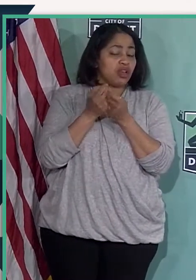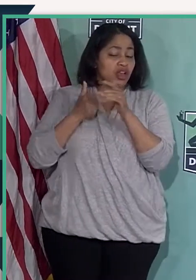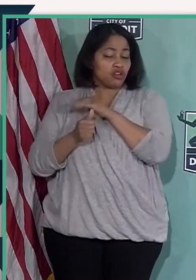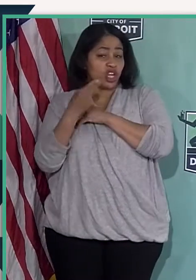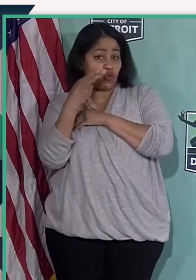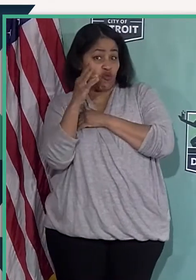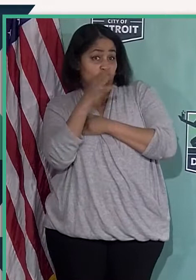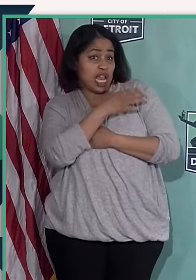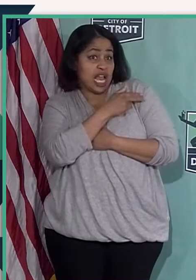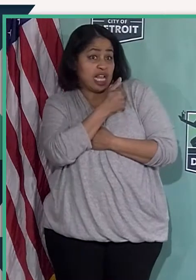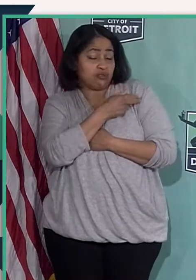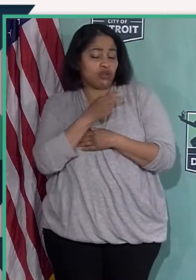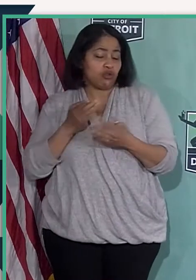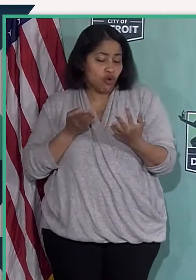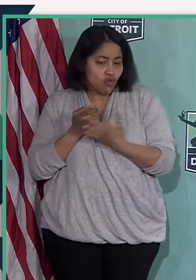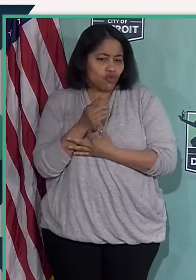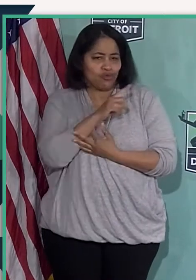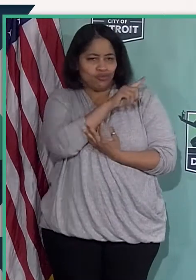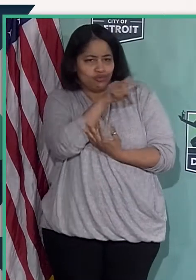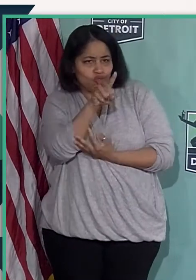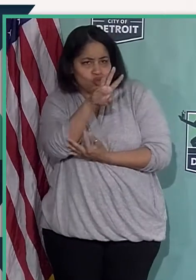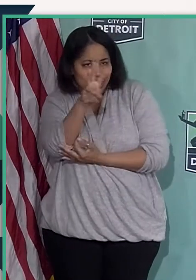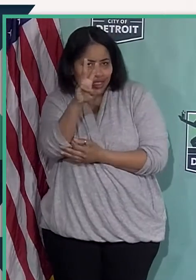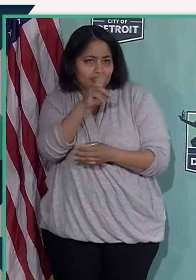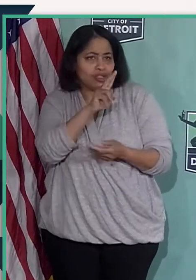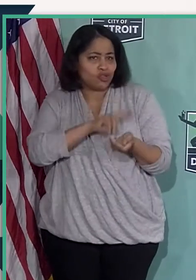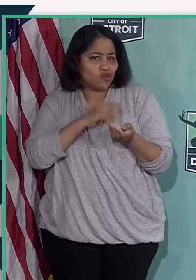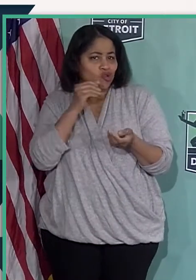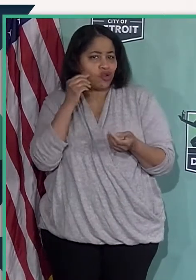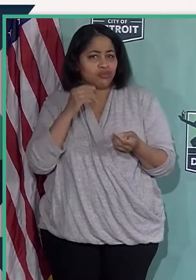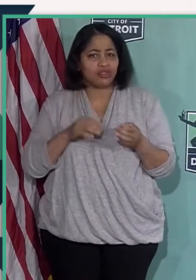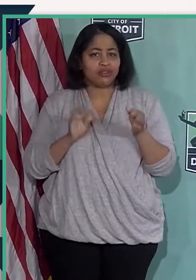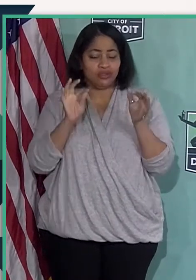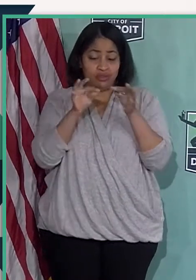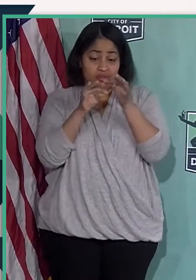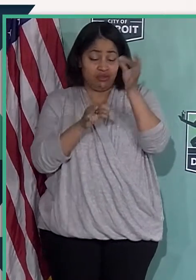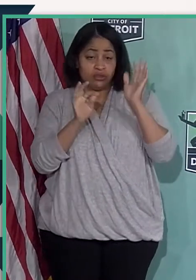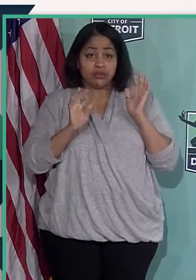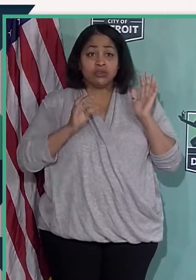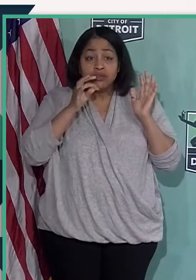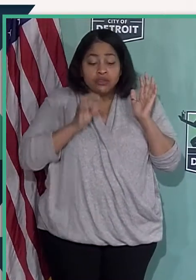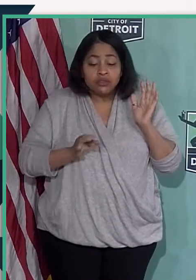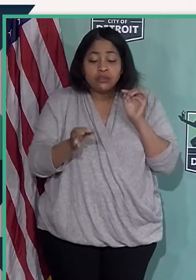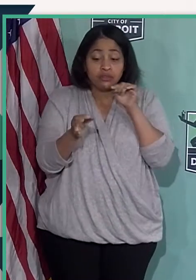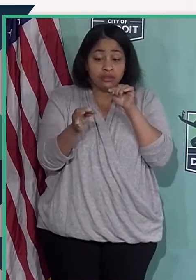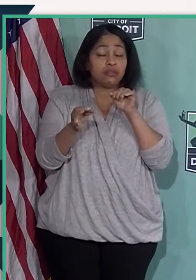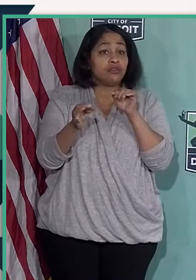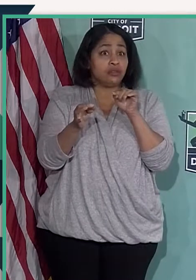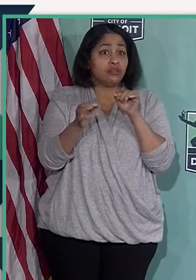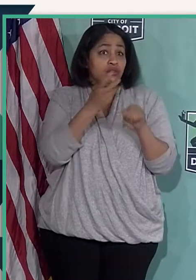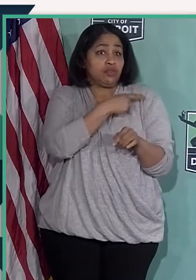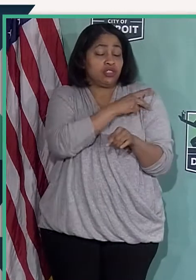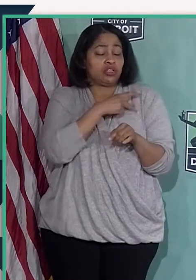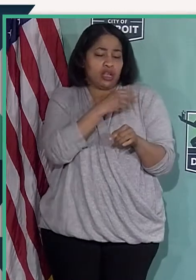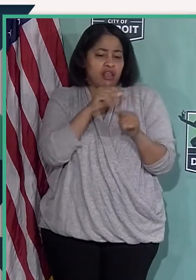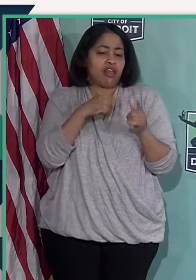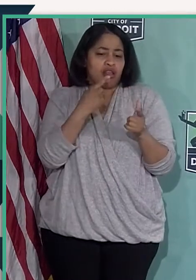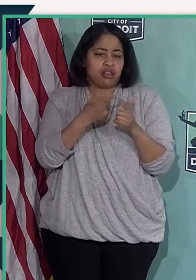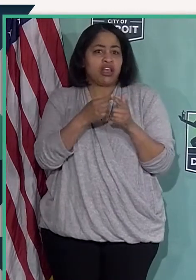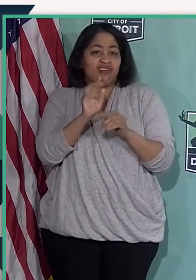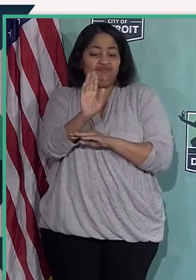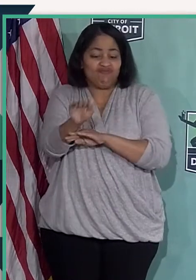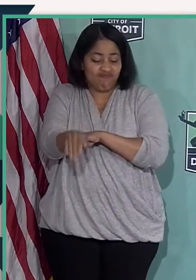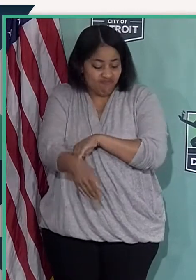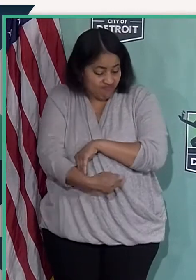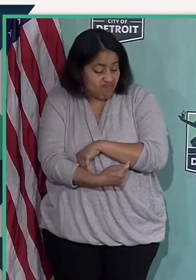go through the 26 nursing homes, swab the patients, and then well into the evening, after our officers and others had been